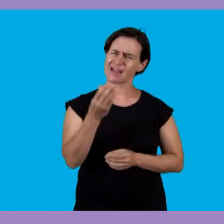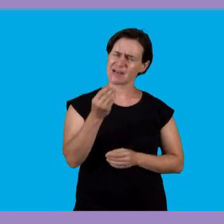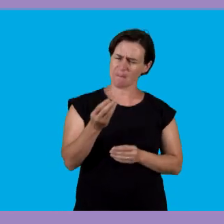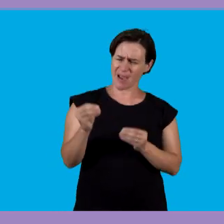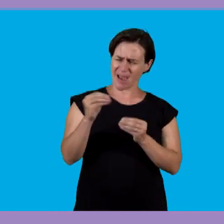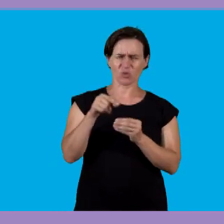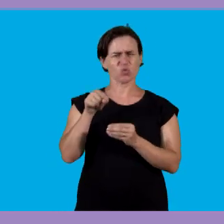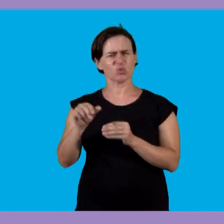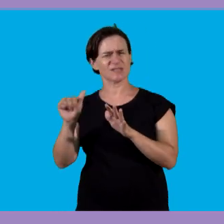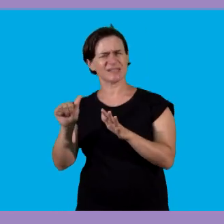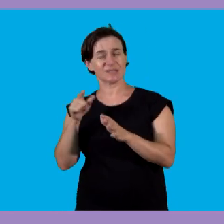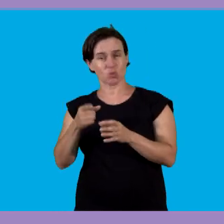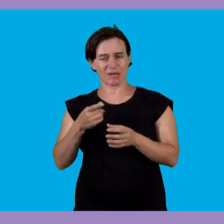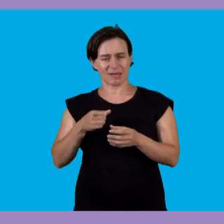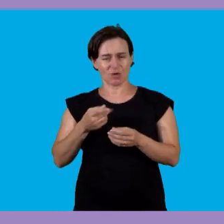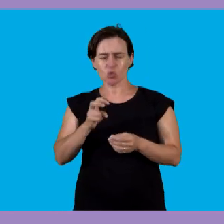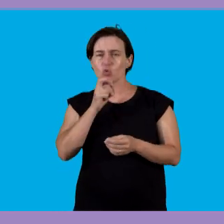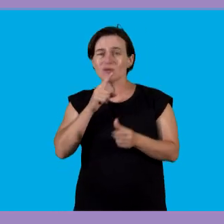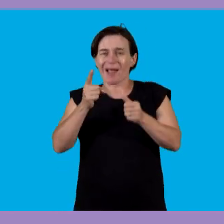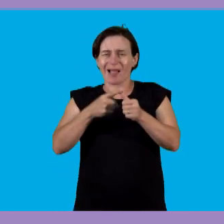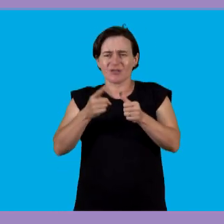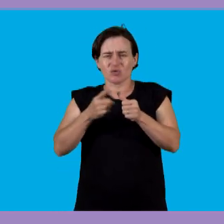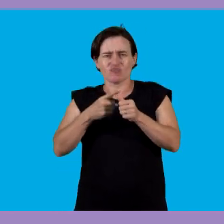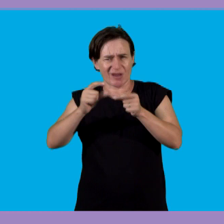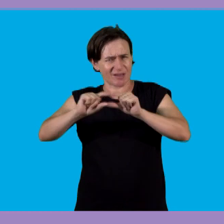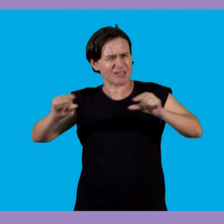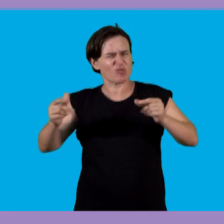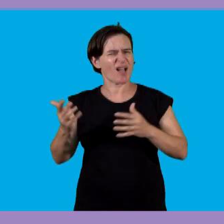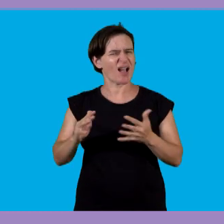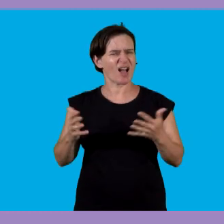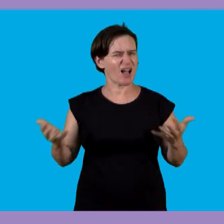6. How can we represent that into an algebraic expression?